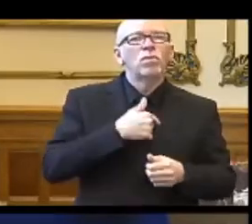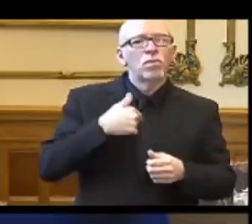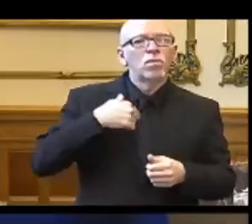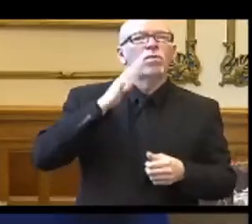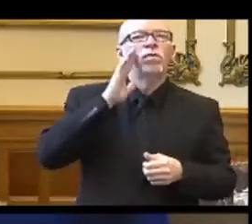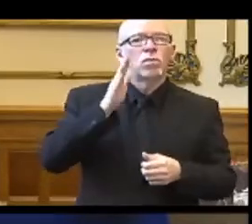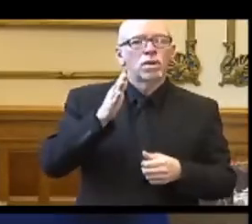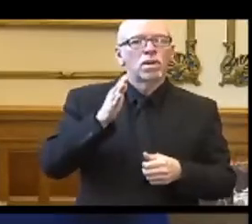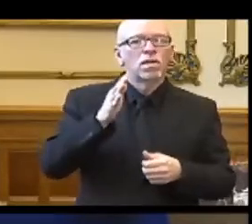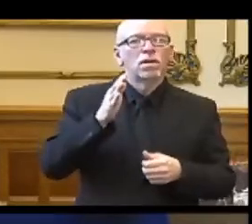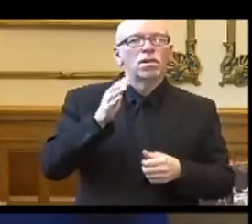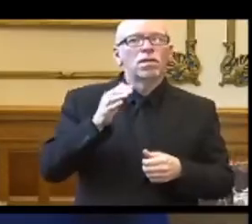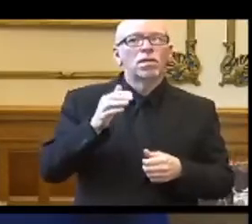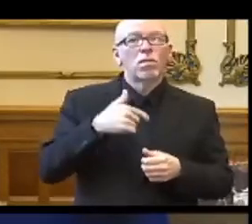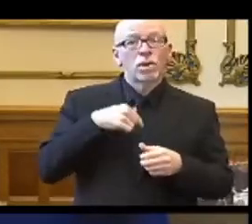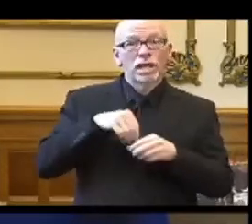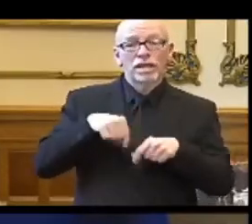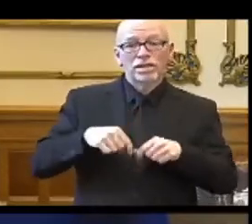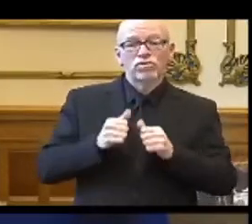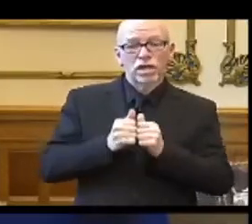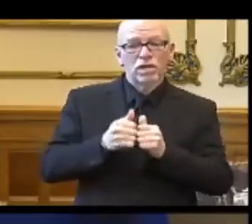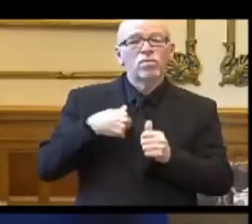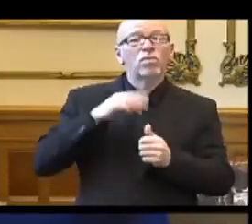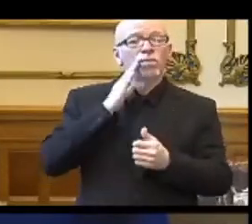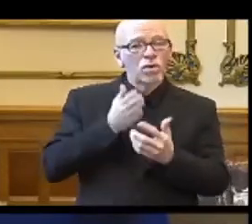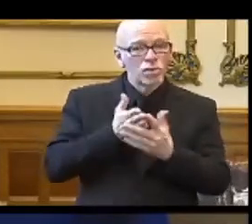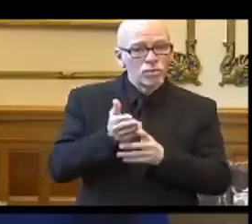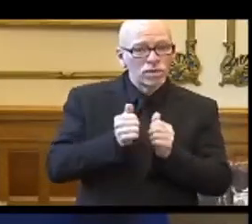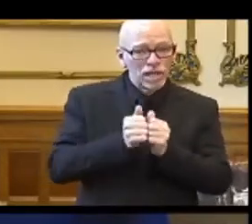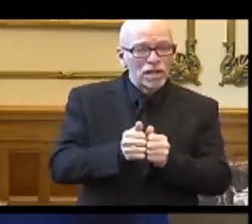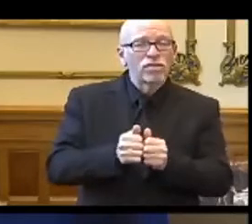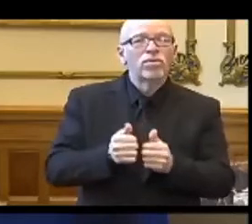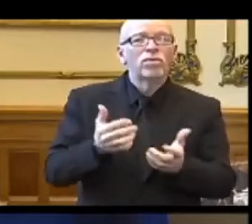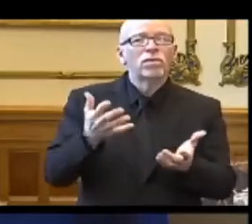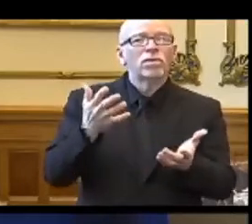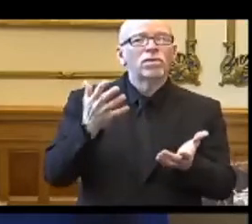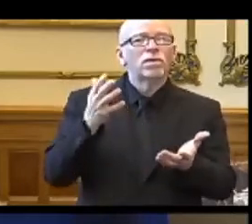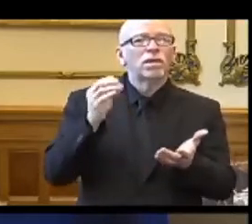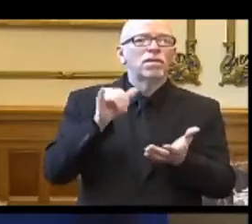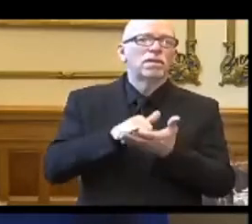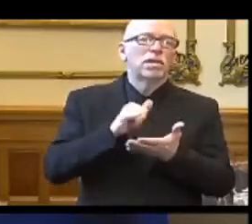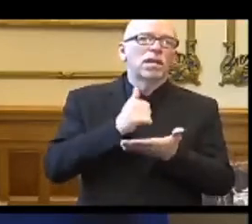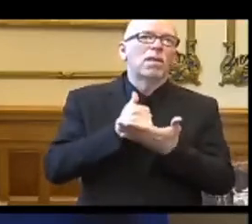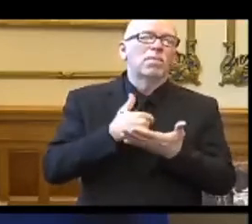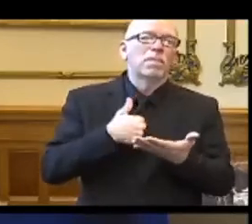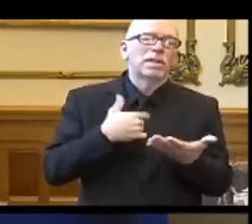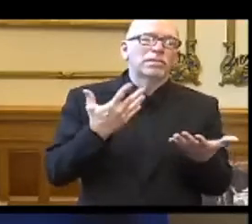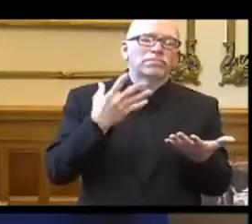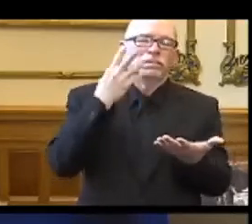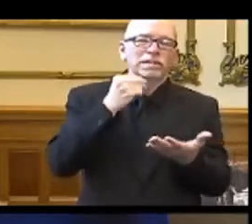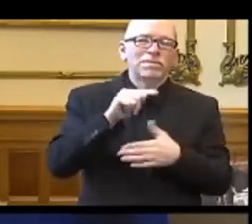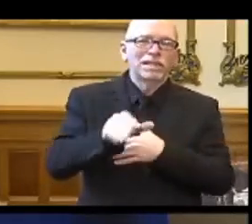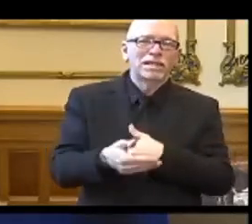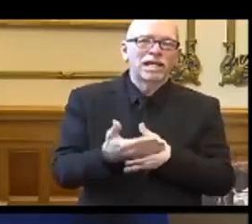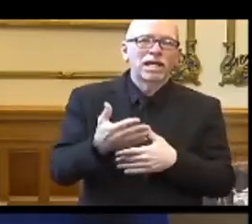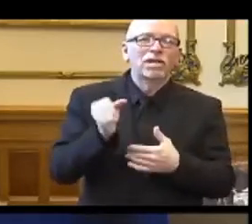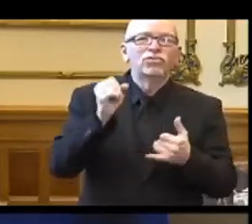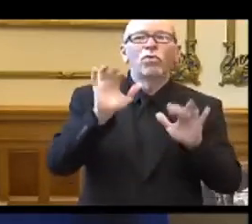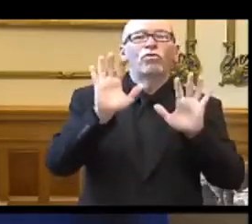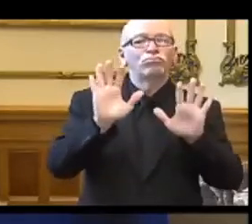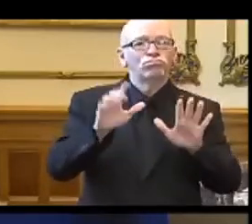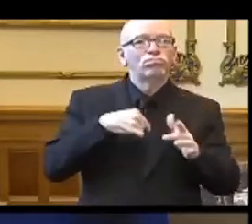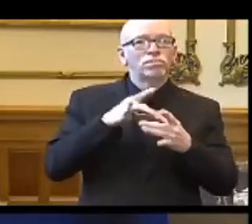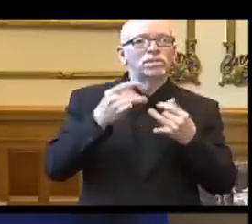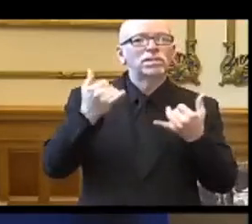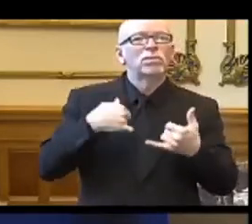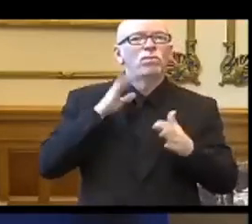to, while we're in this together, we're going to get through this together, and that's what at least helps me sleep at night. So having said that,